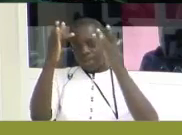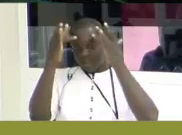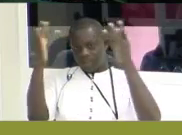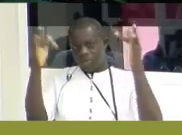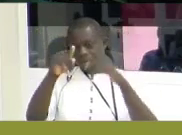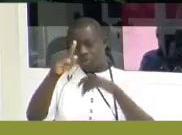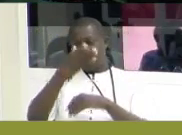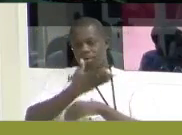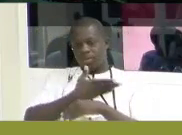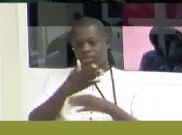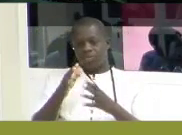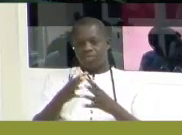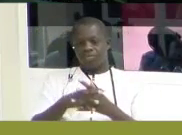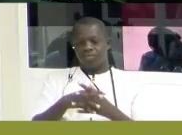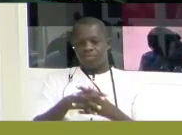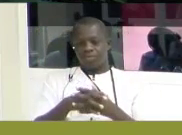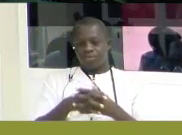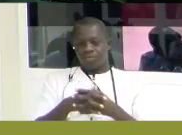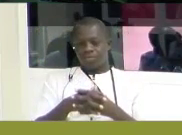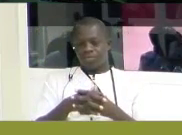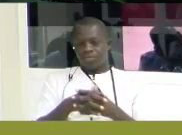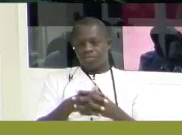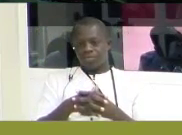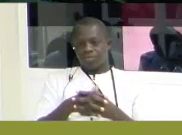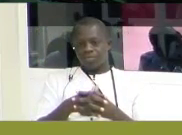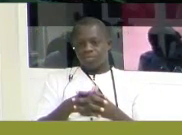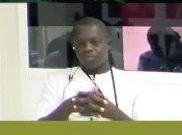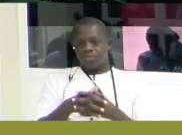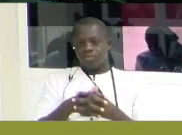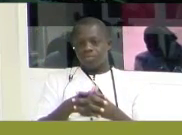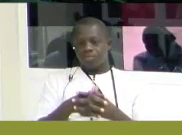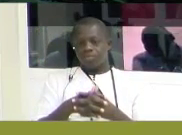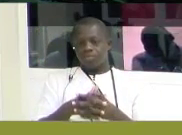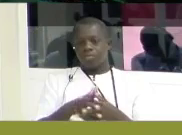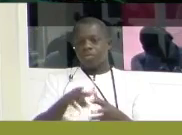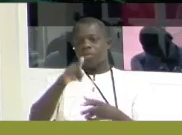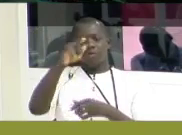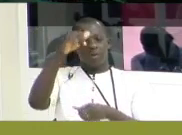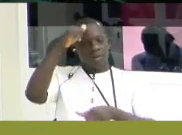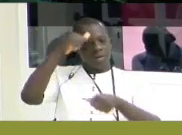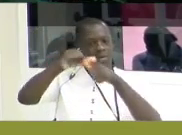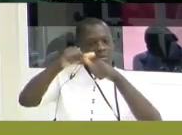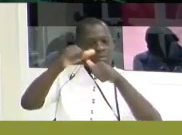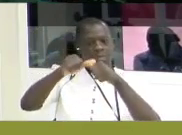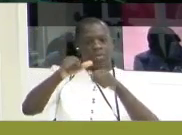Around, do you remember around the 20th day of May 2006?